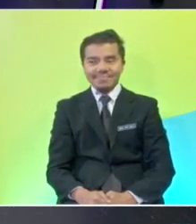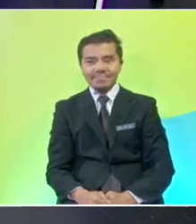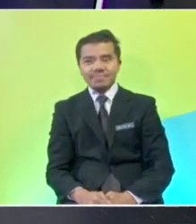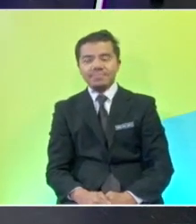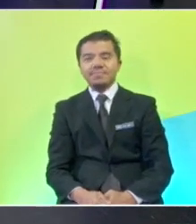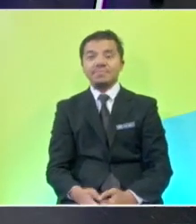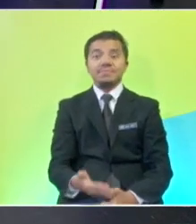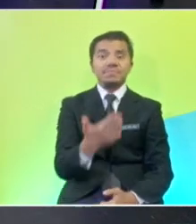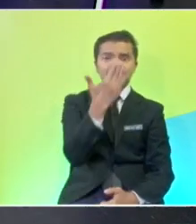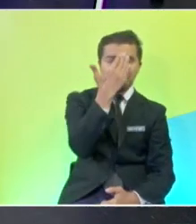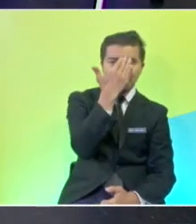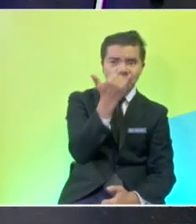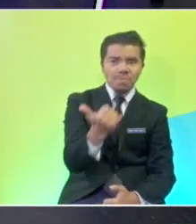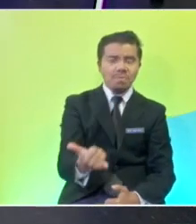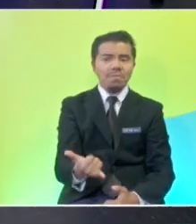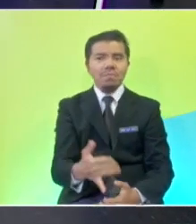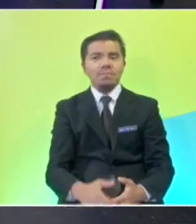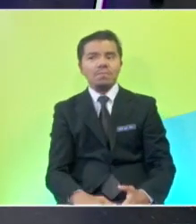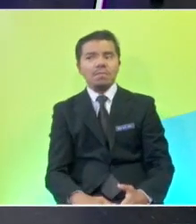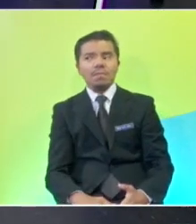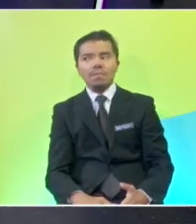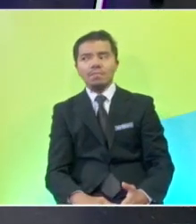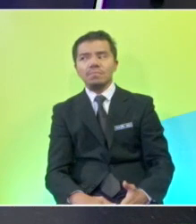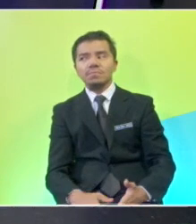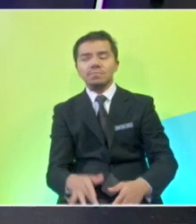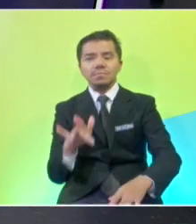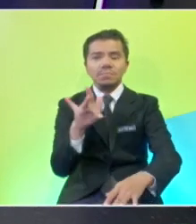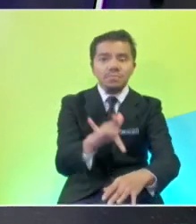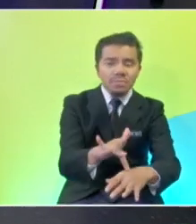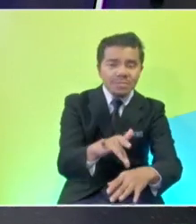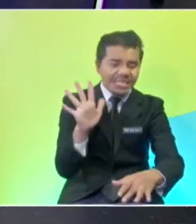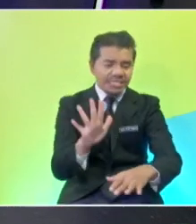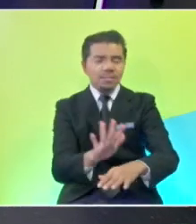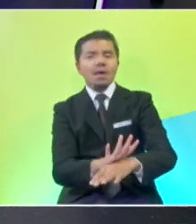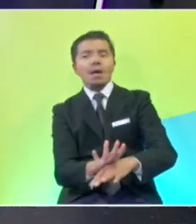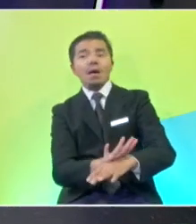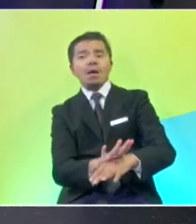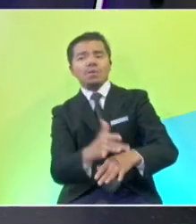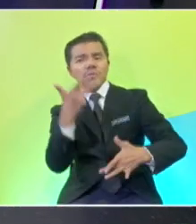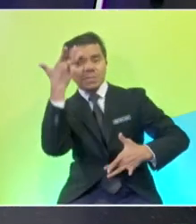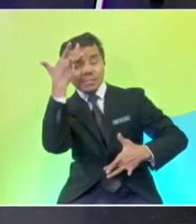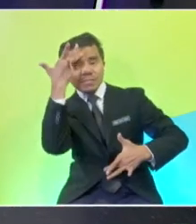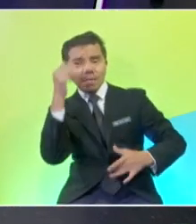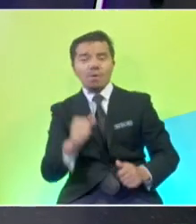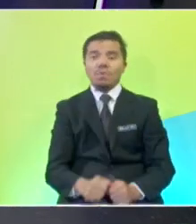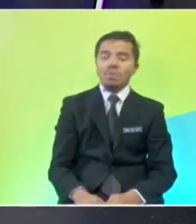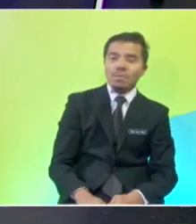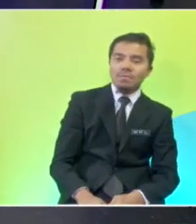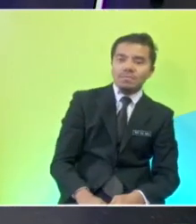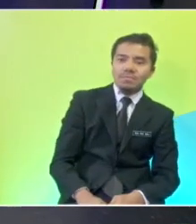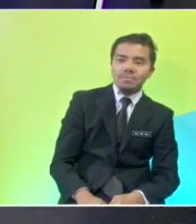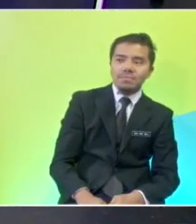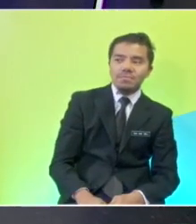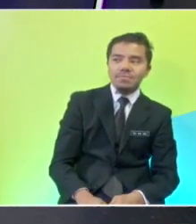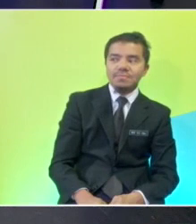thing happened, why it reflect with when you touch something hot. I think the boy touched hot thing, It's right? ouch. Yes. Yeah. So you just take